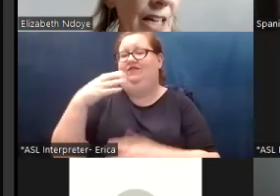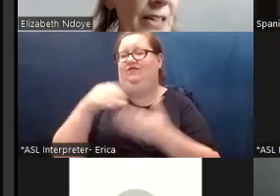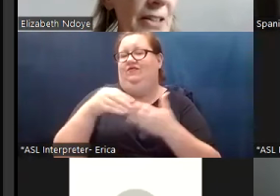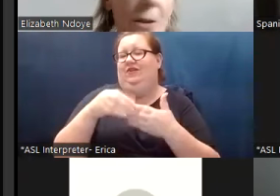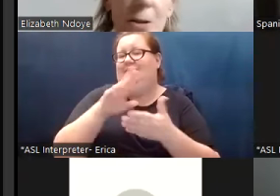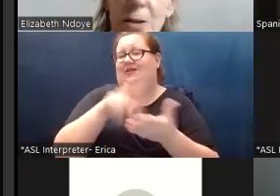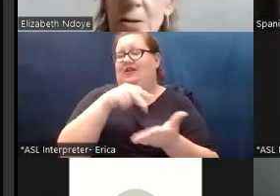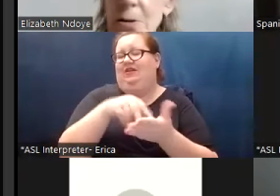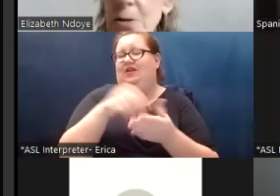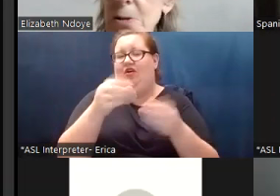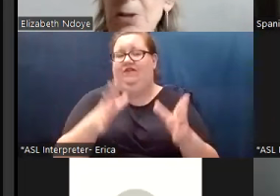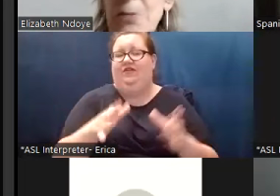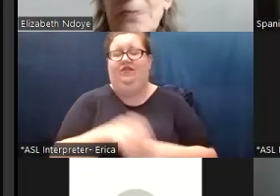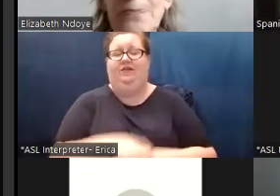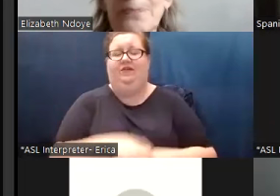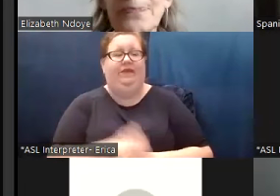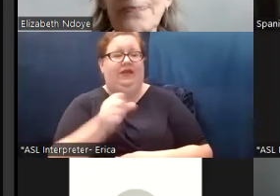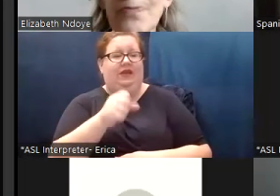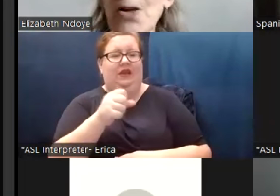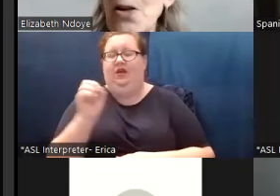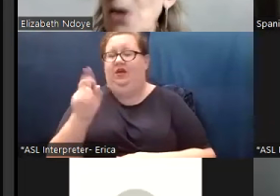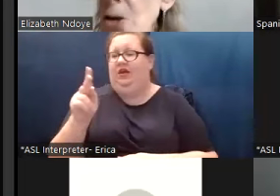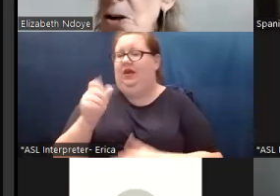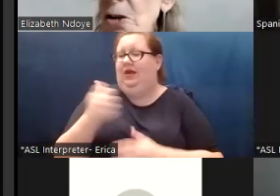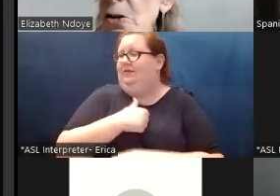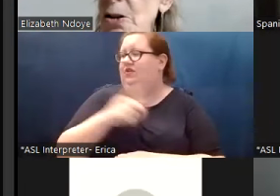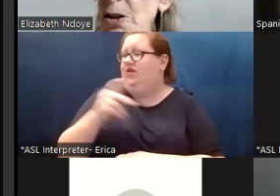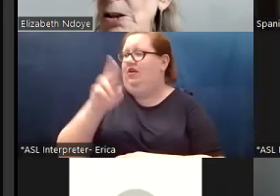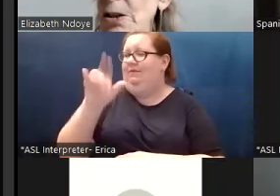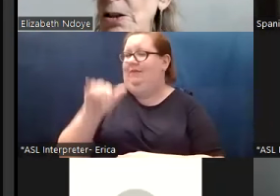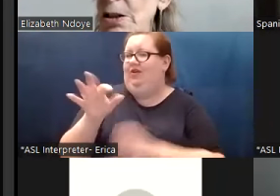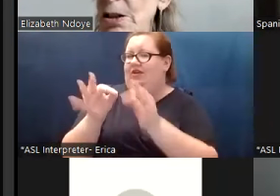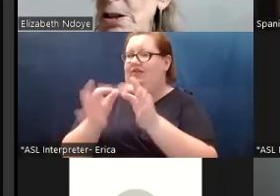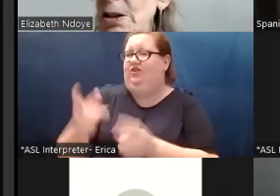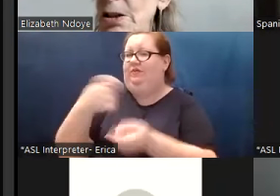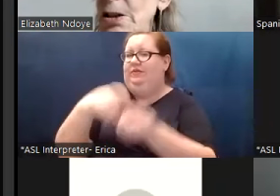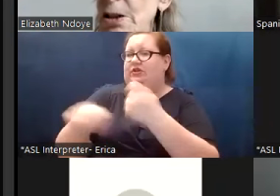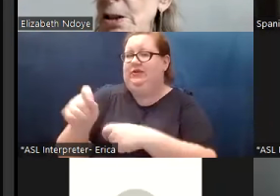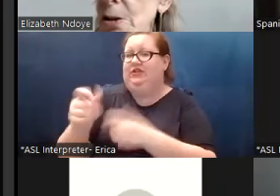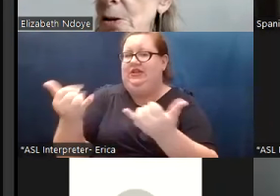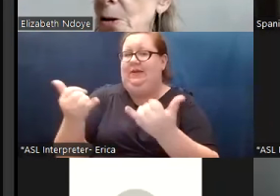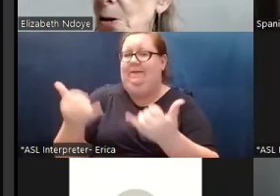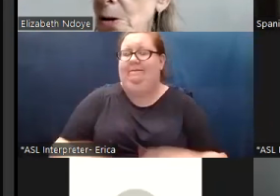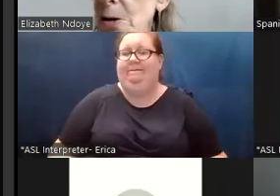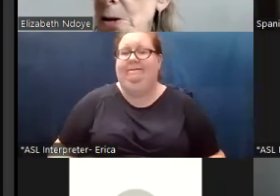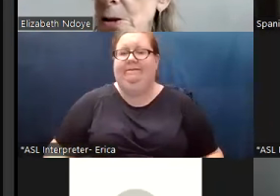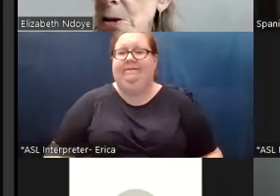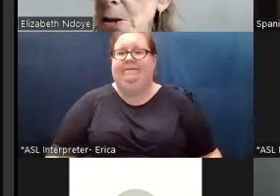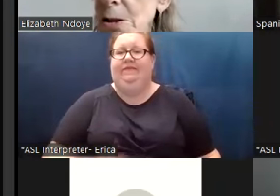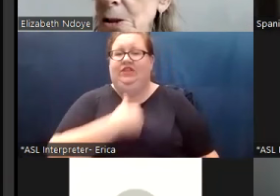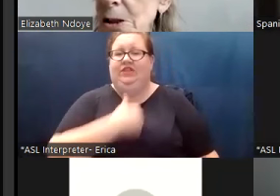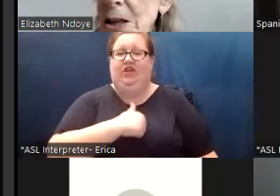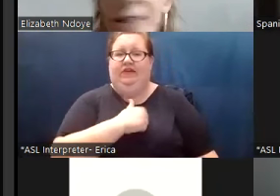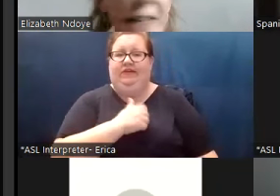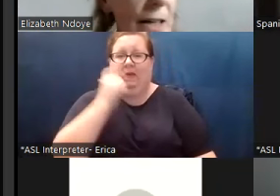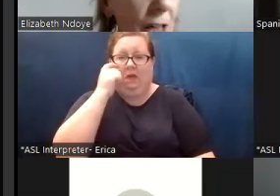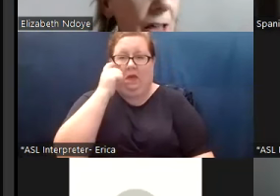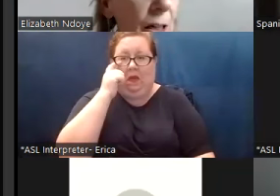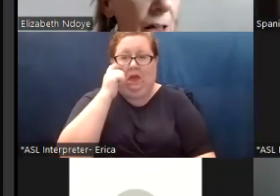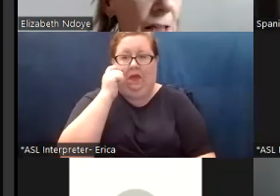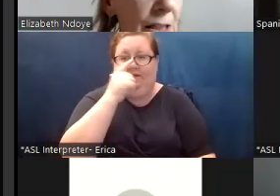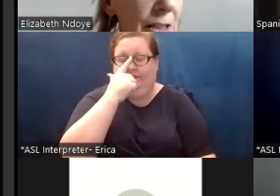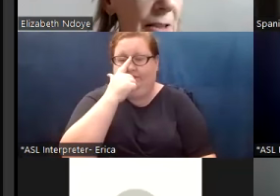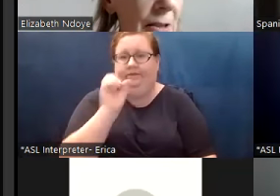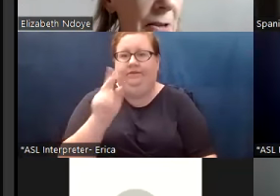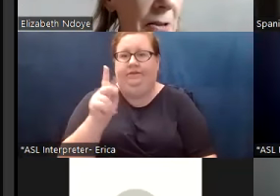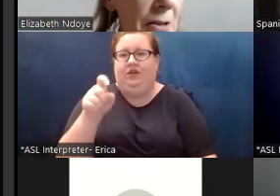So one of our area of recommendations that we Mary. haven't, oh, We sorry. pause for the interpreter switch. Yep. Sorry about that. Okay,